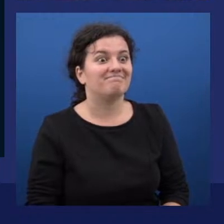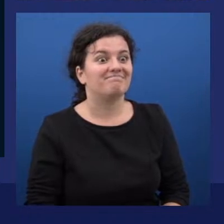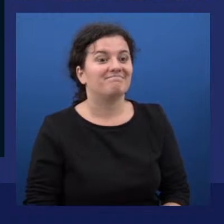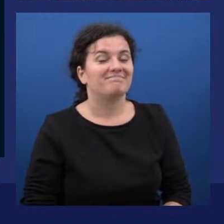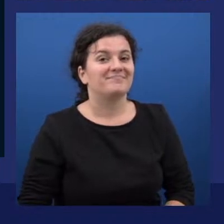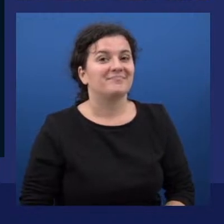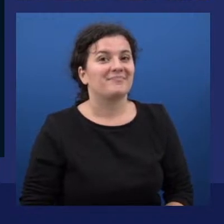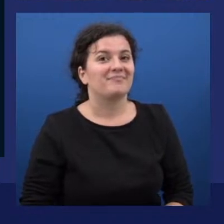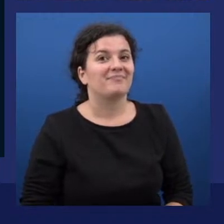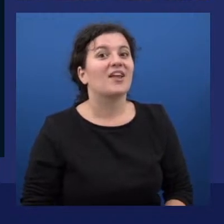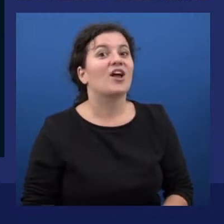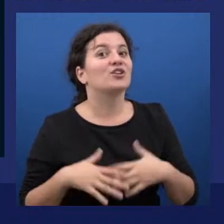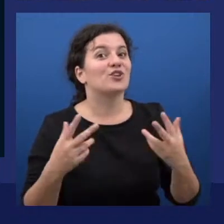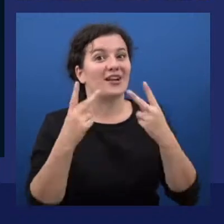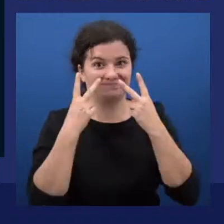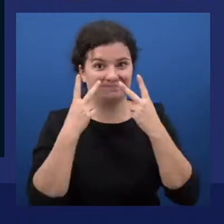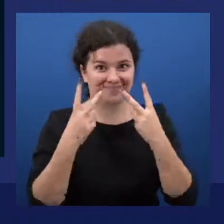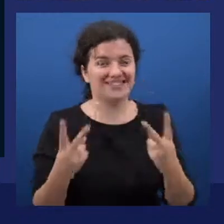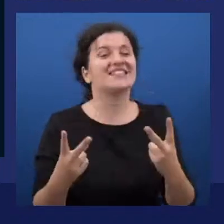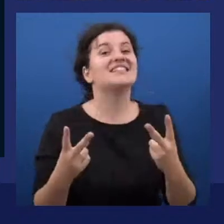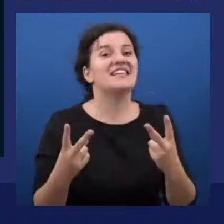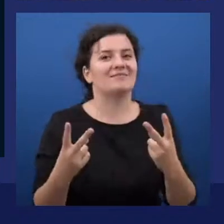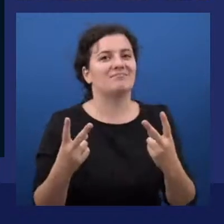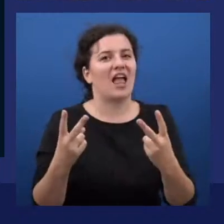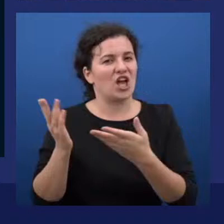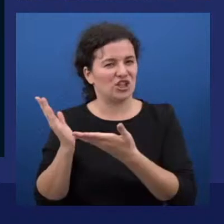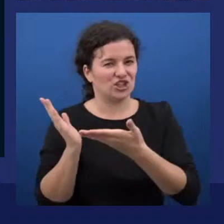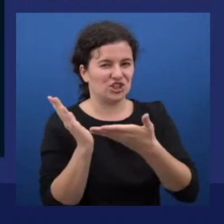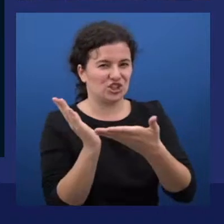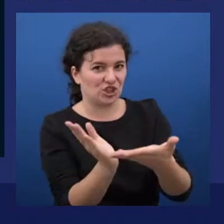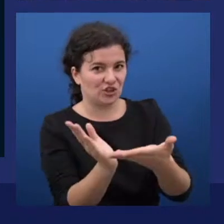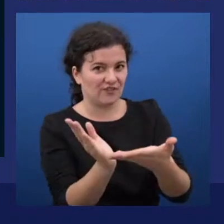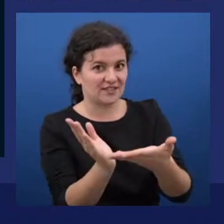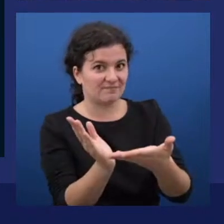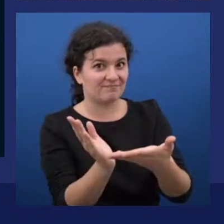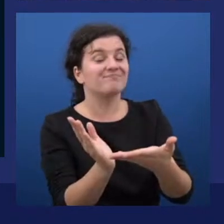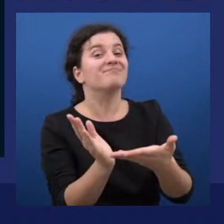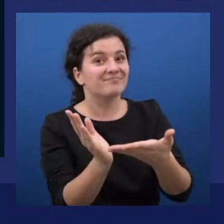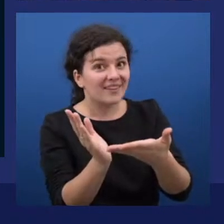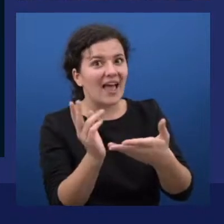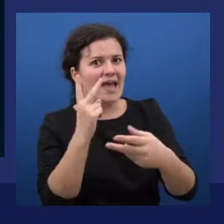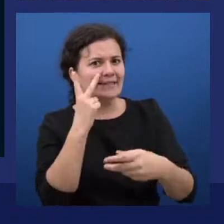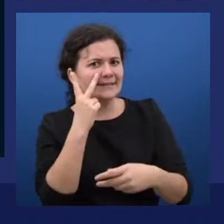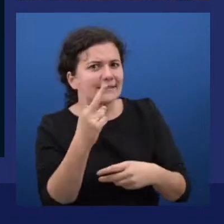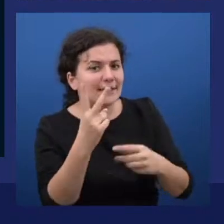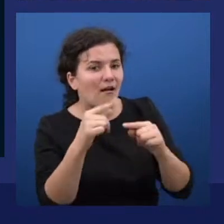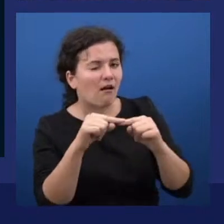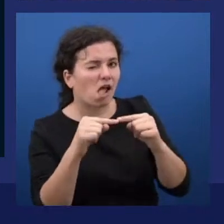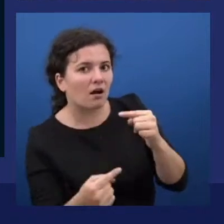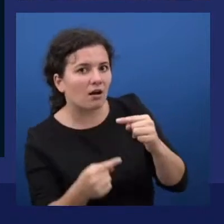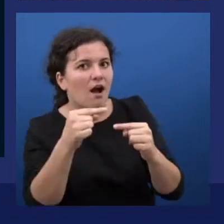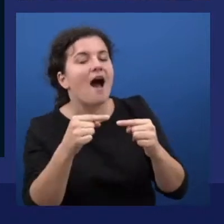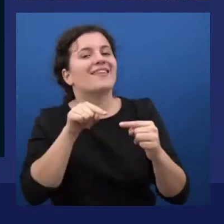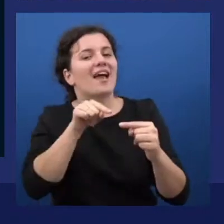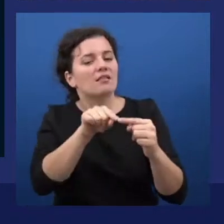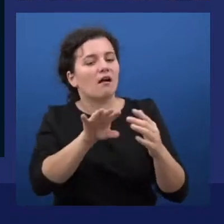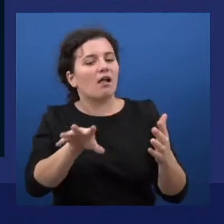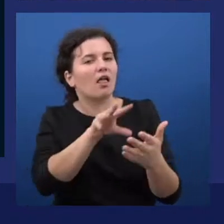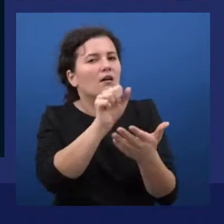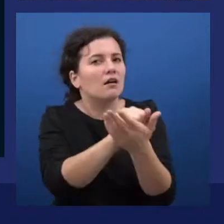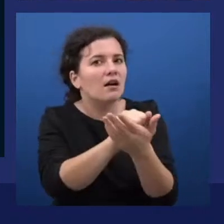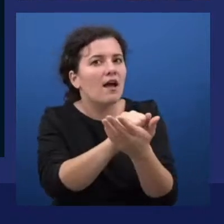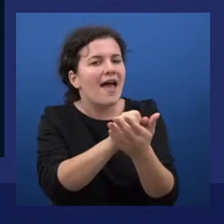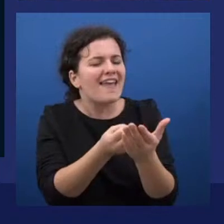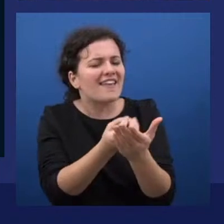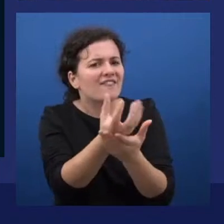the service. And then if we are detecting anomaly, then we return that information. I can run it